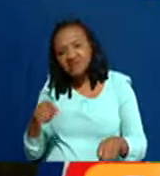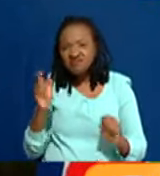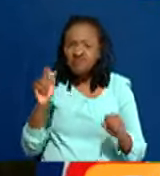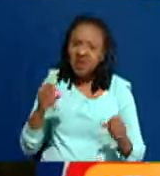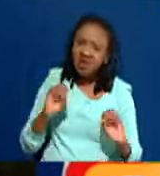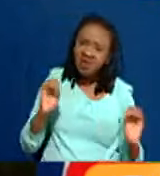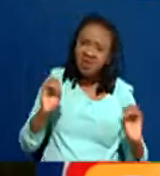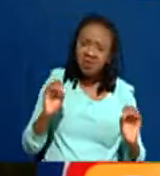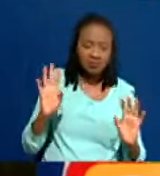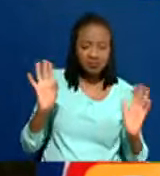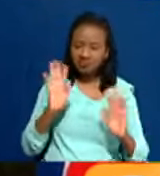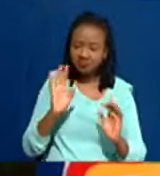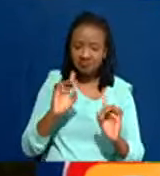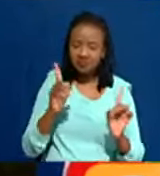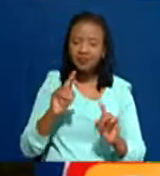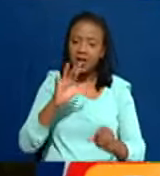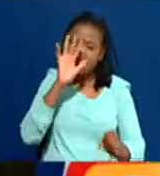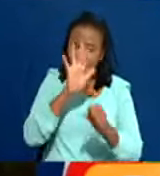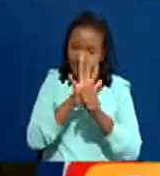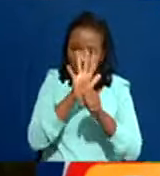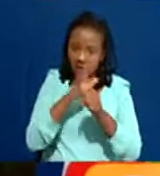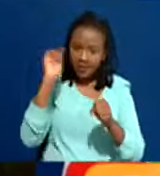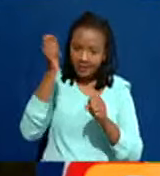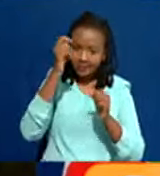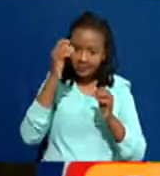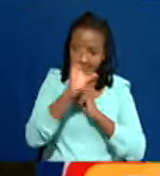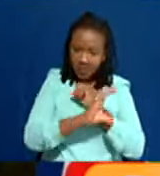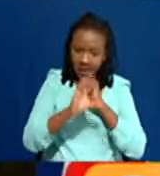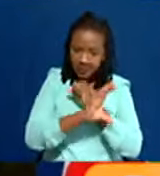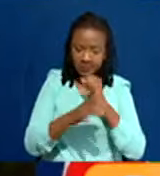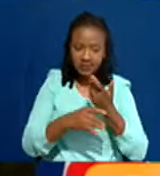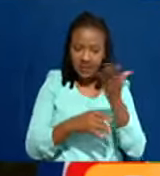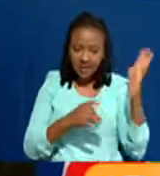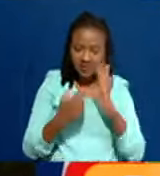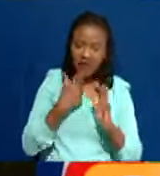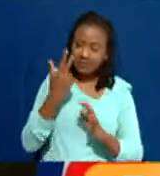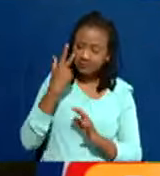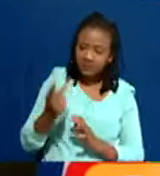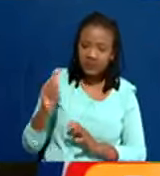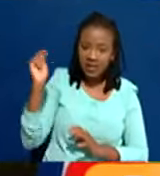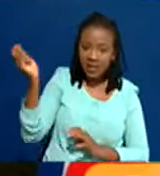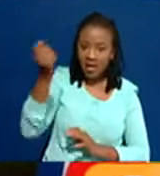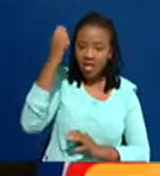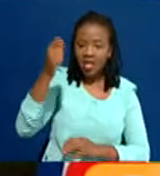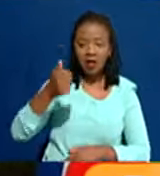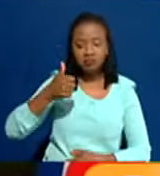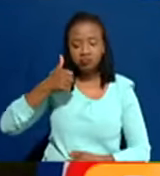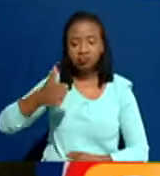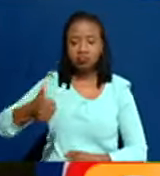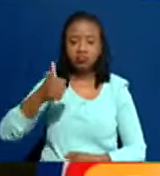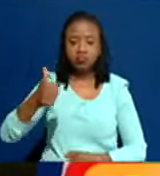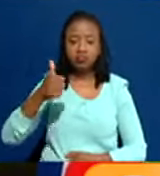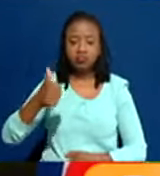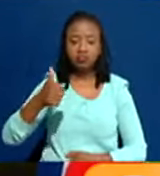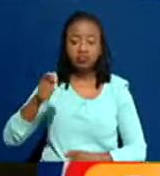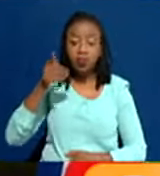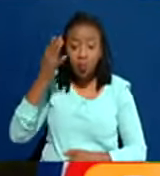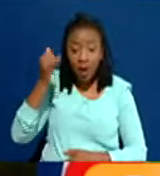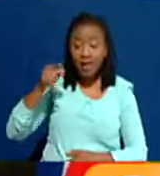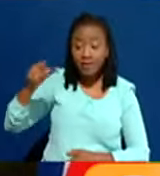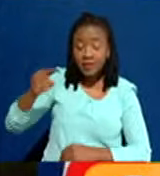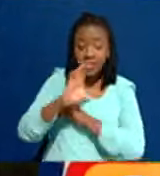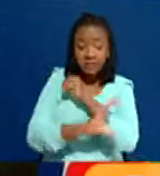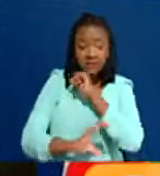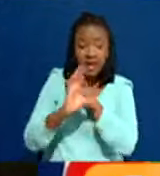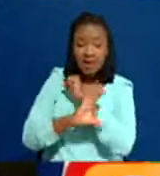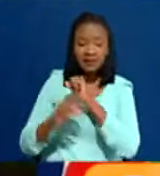Many countries identified us as a safe pair of hands, as a country with